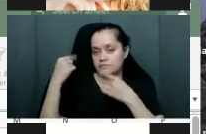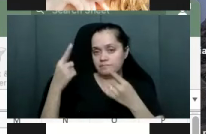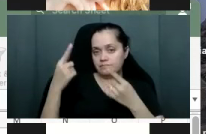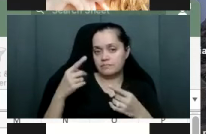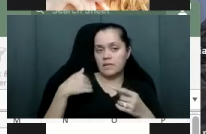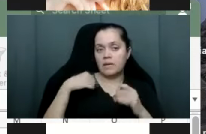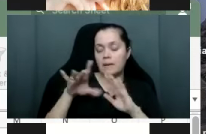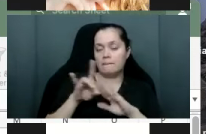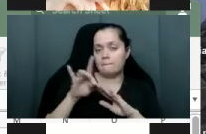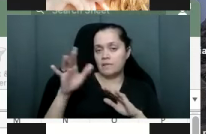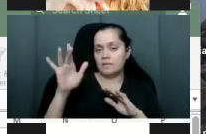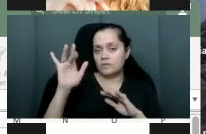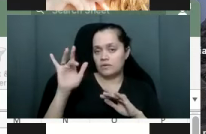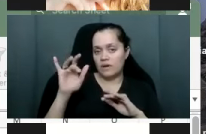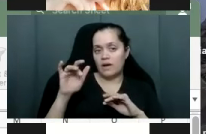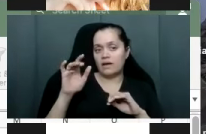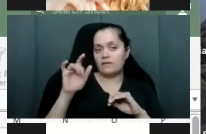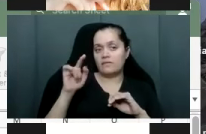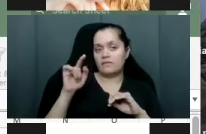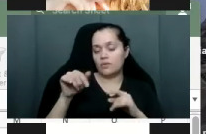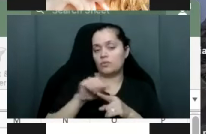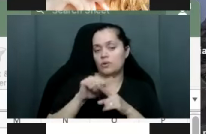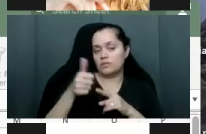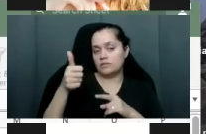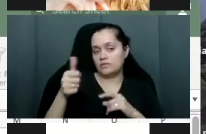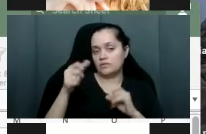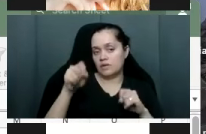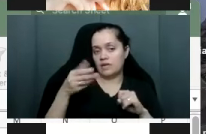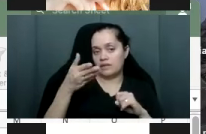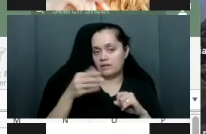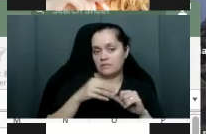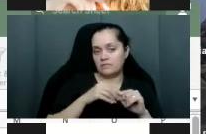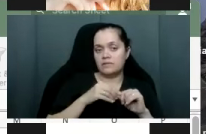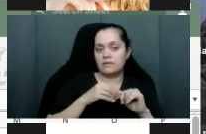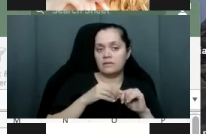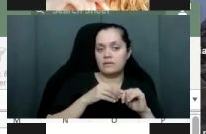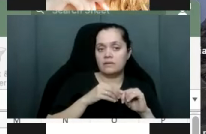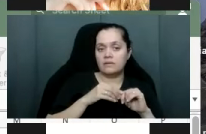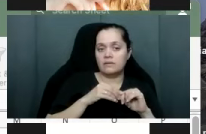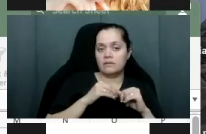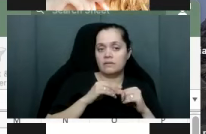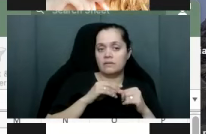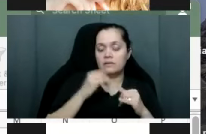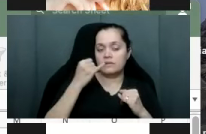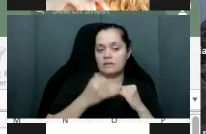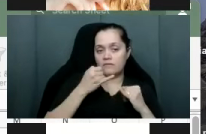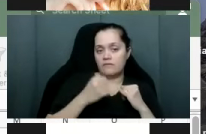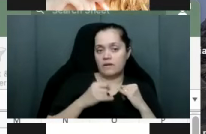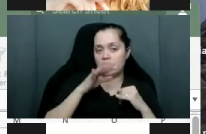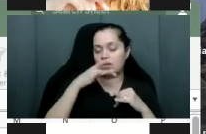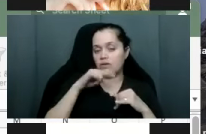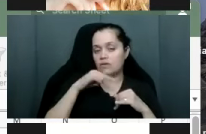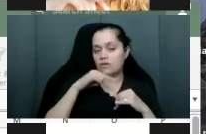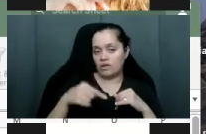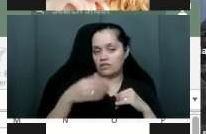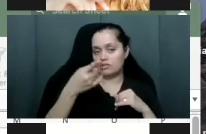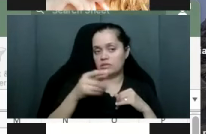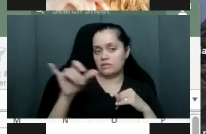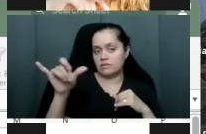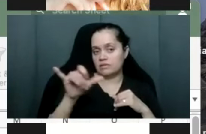choose 25. You can practice there. And finally, the Russian domain.